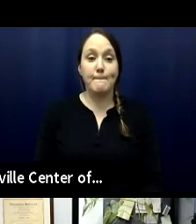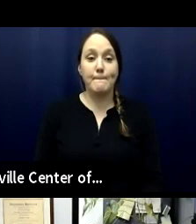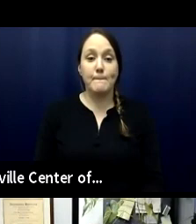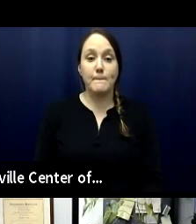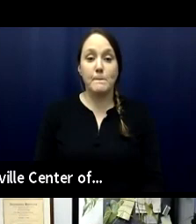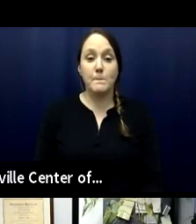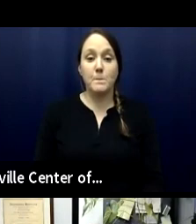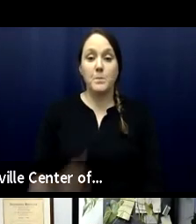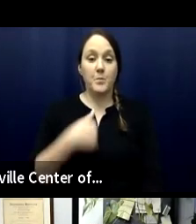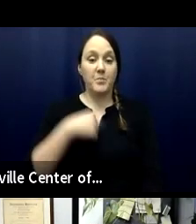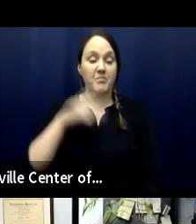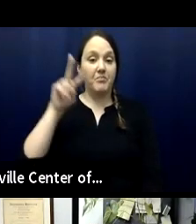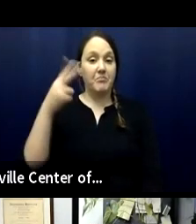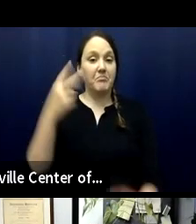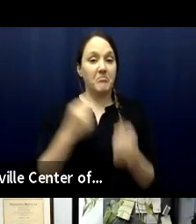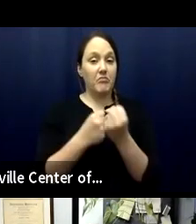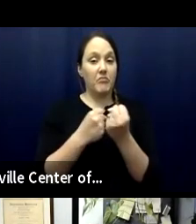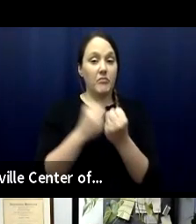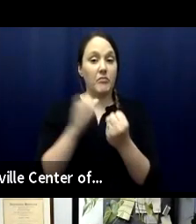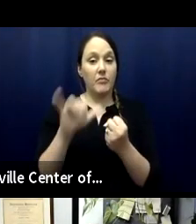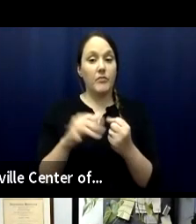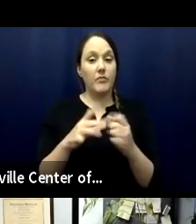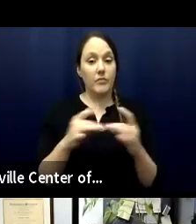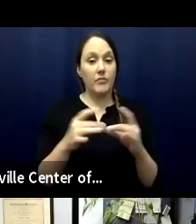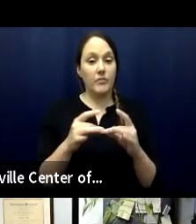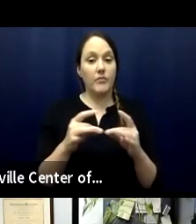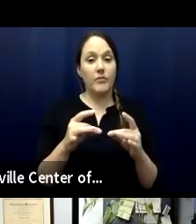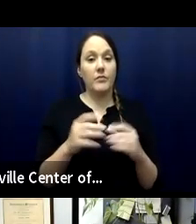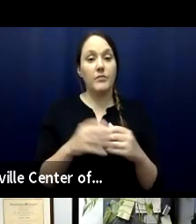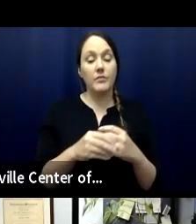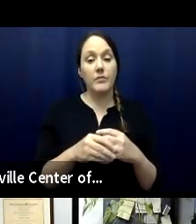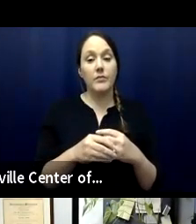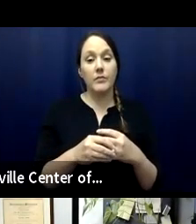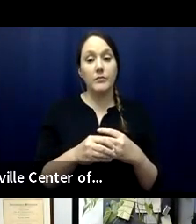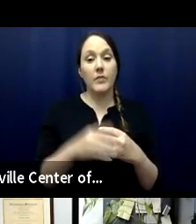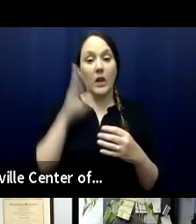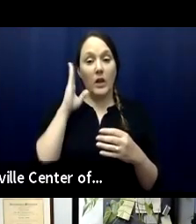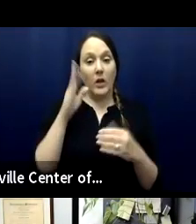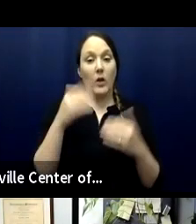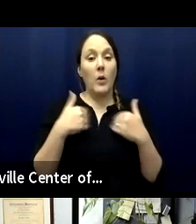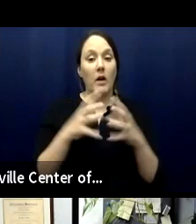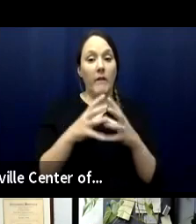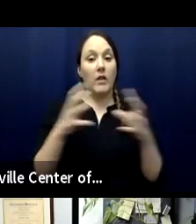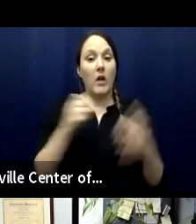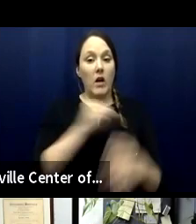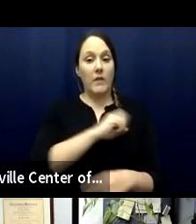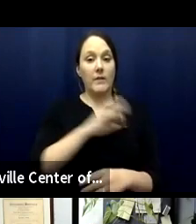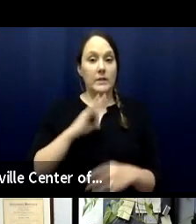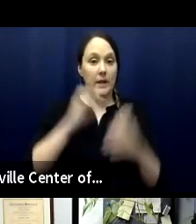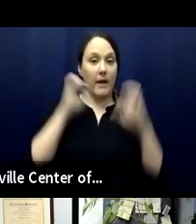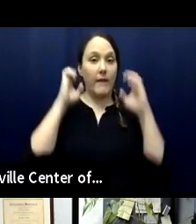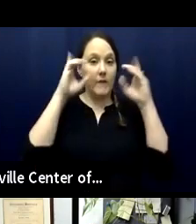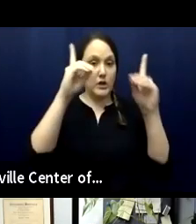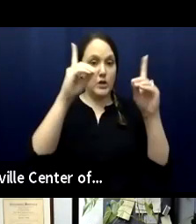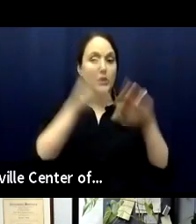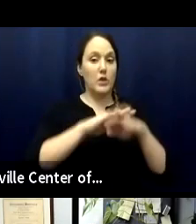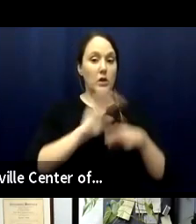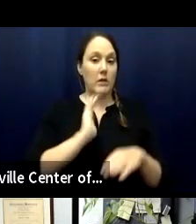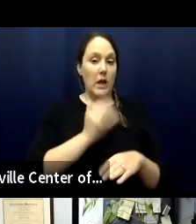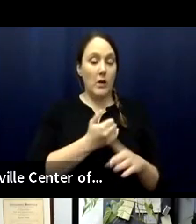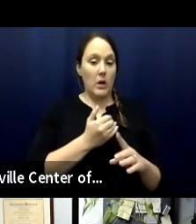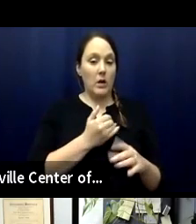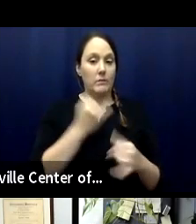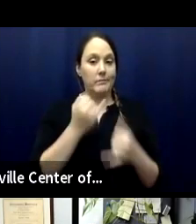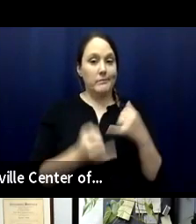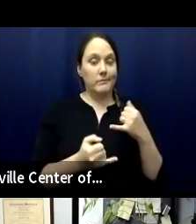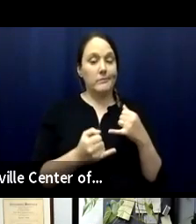And I would second that. There'll be a lot of staff education on our end to